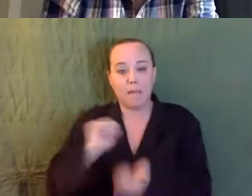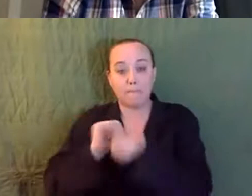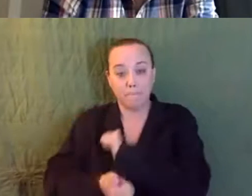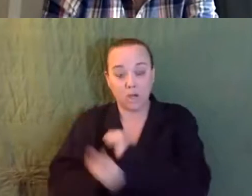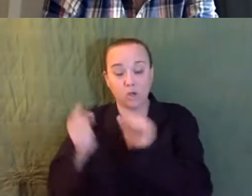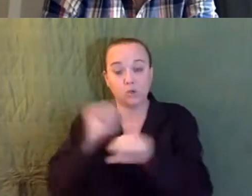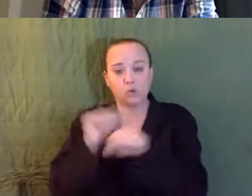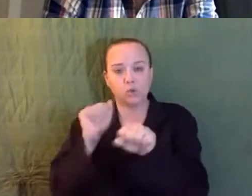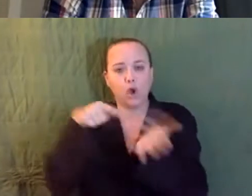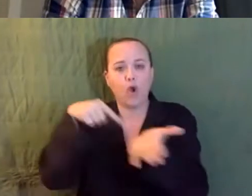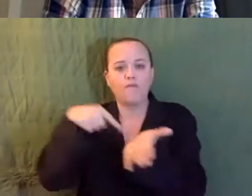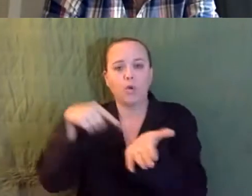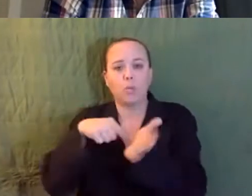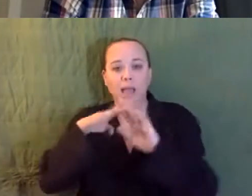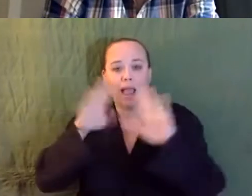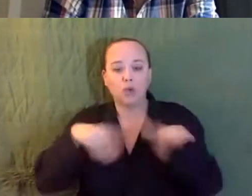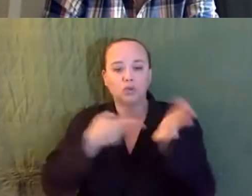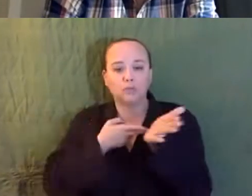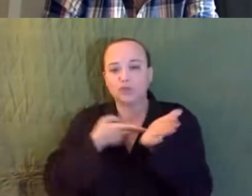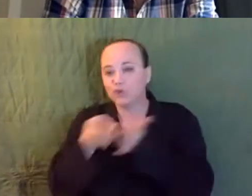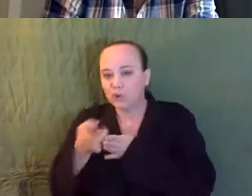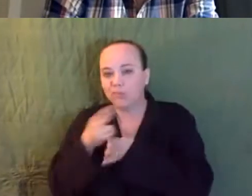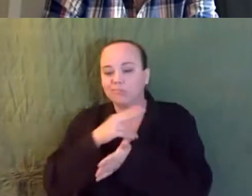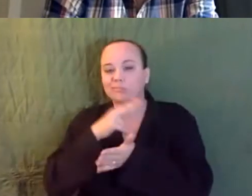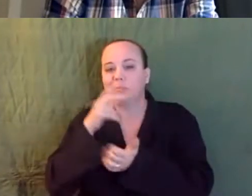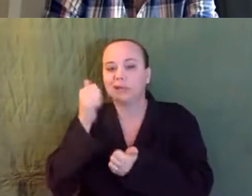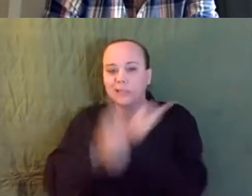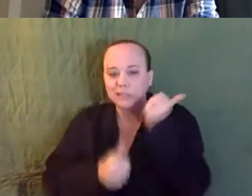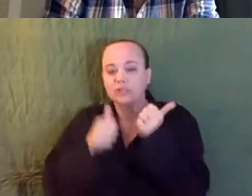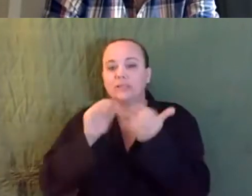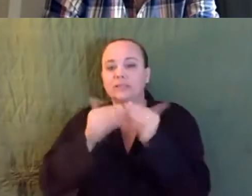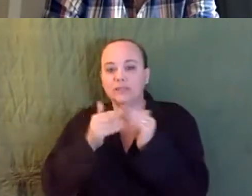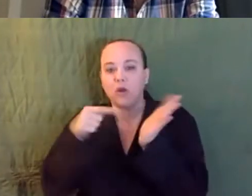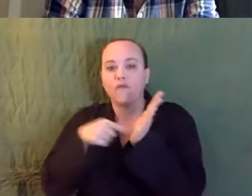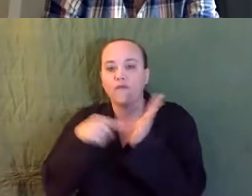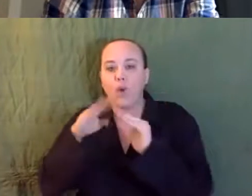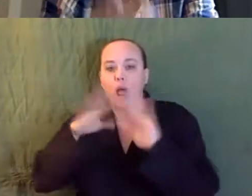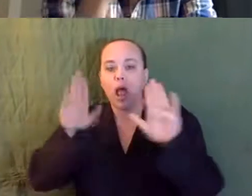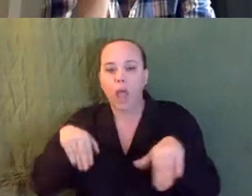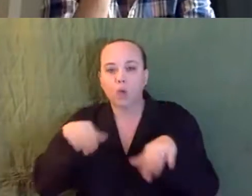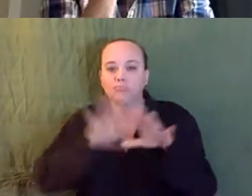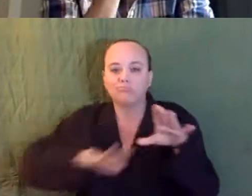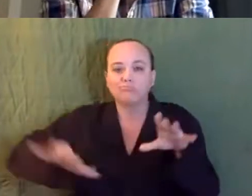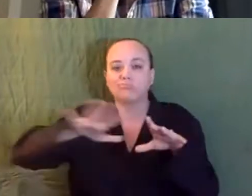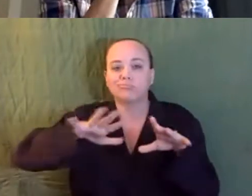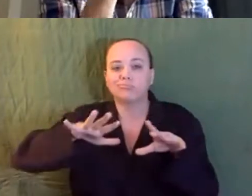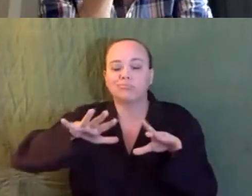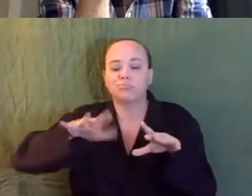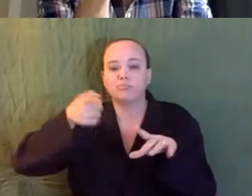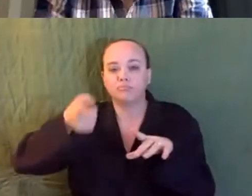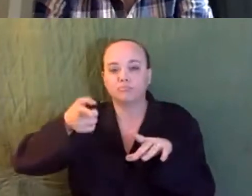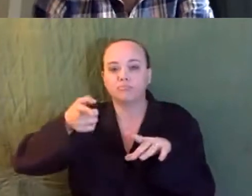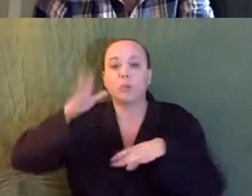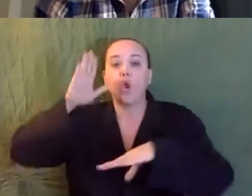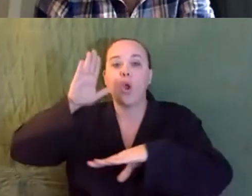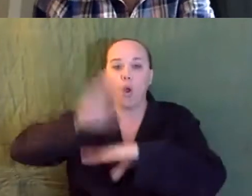on our affordable housing, and making sure that every single city affordable housing project is on